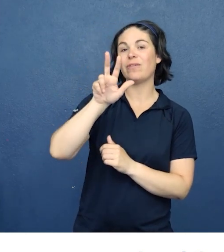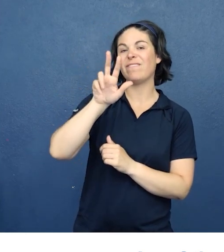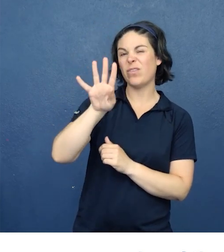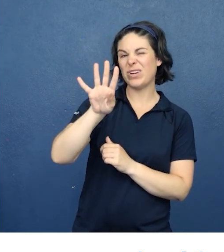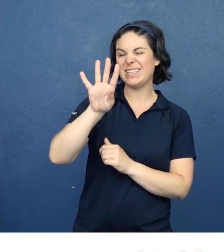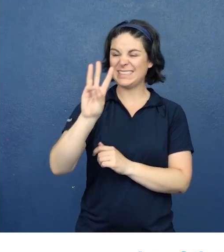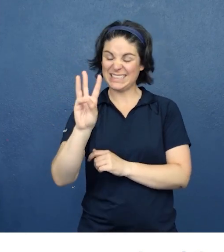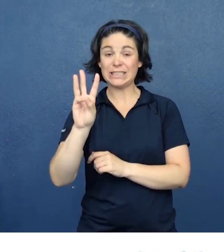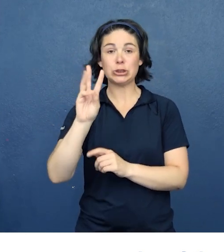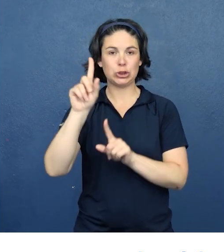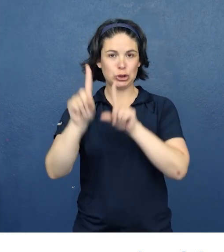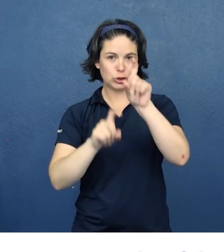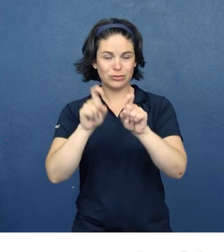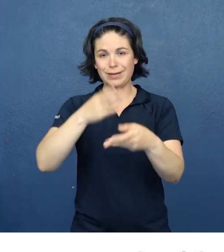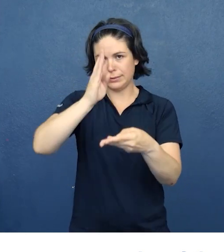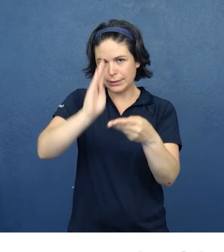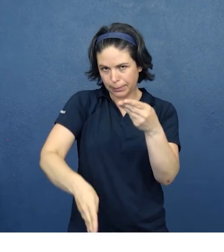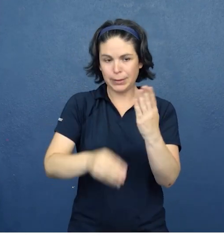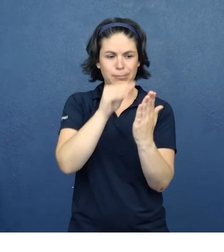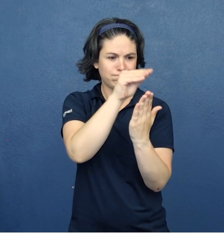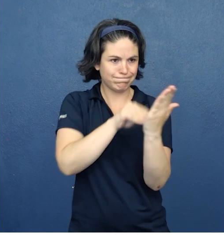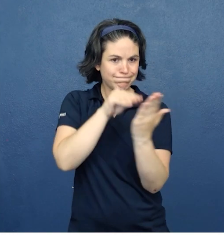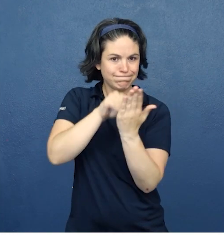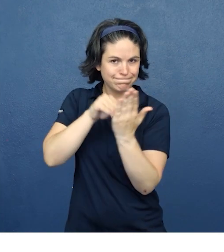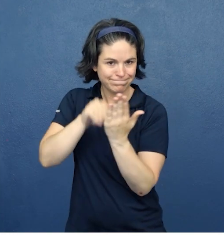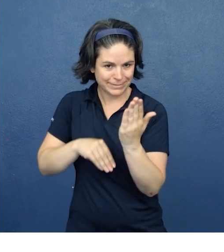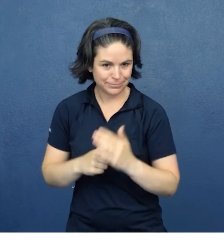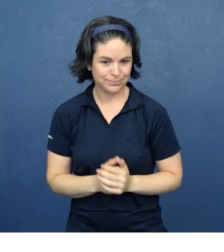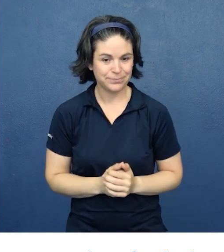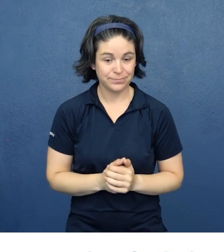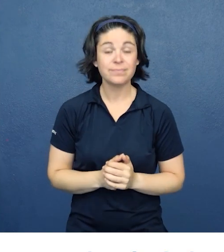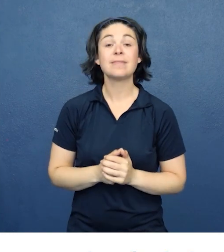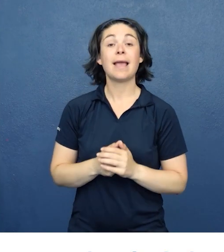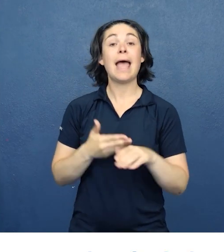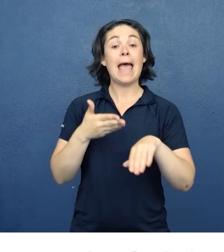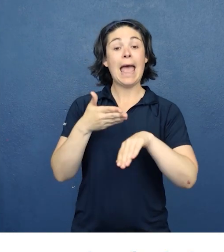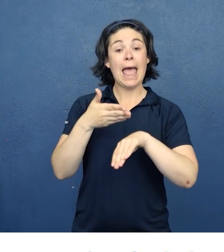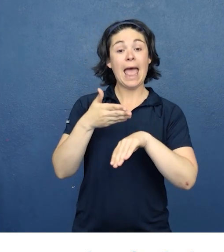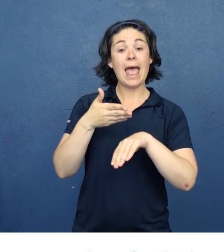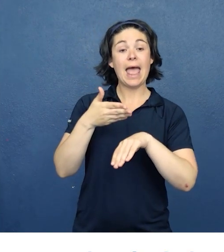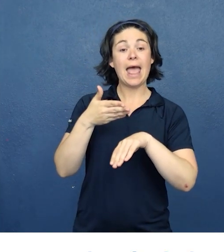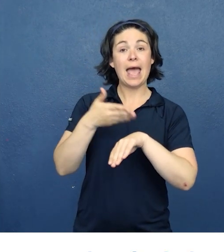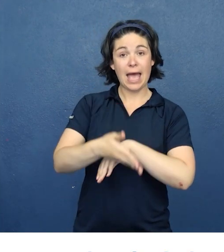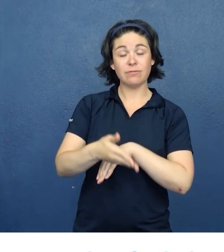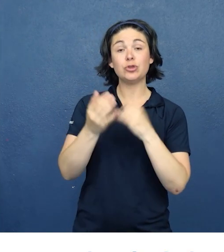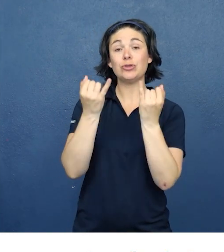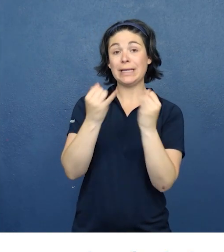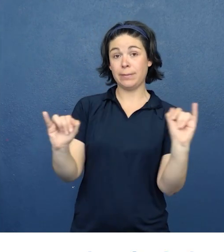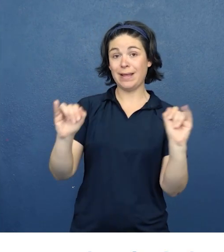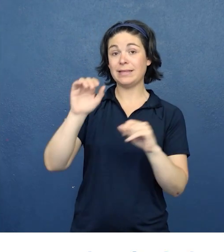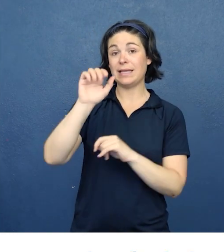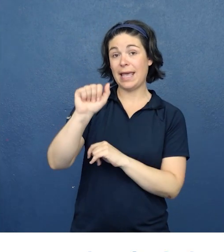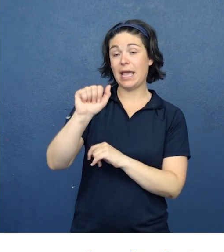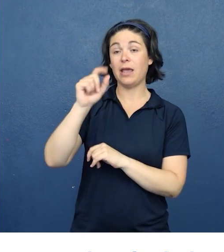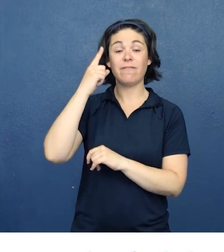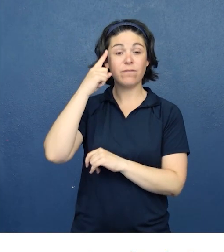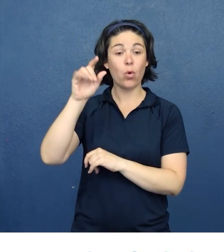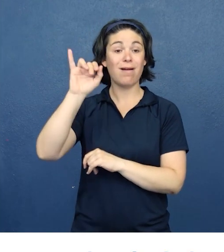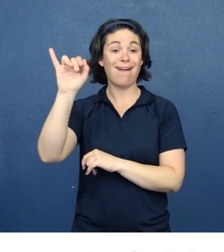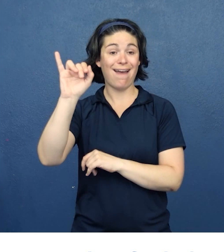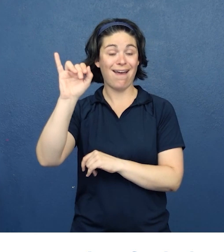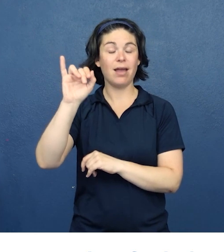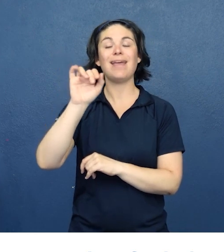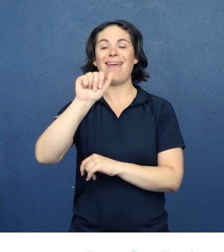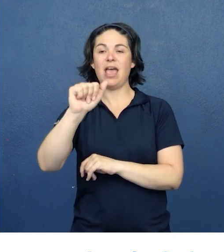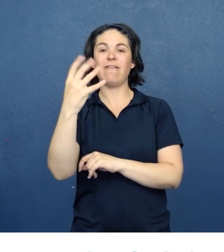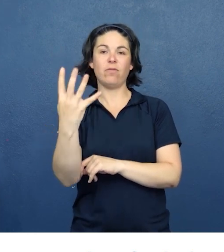7,346 surveys were completed. App for Independence, or A4I, an additional mobile app, is used